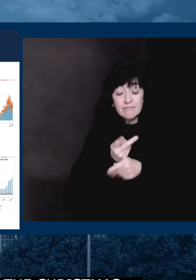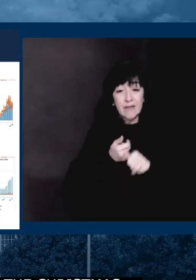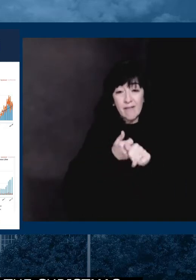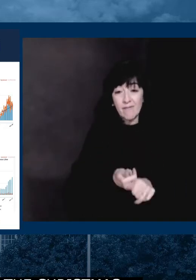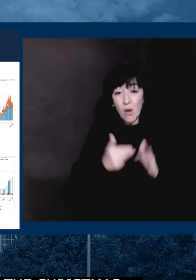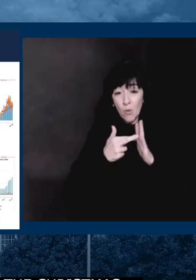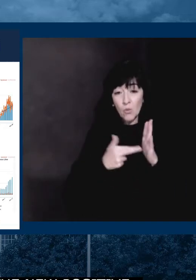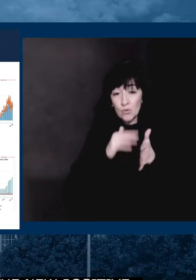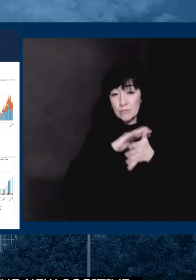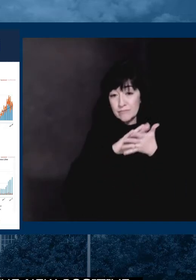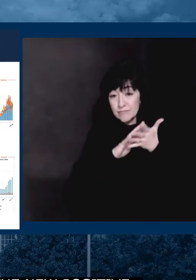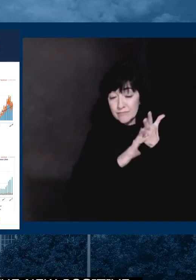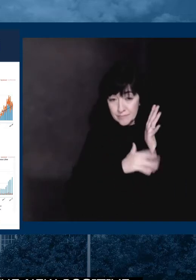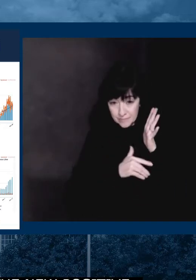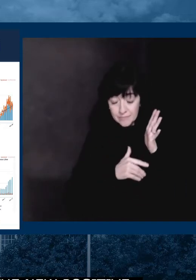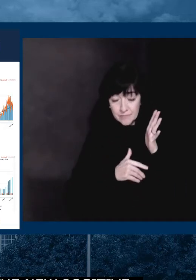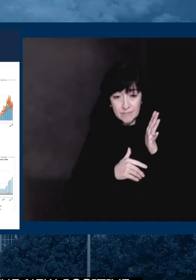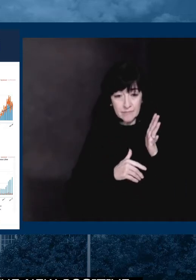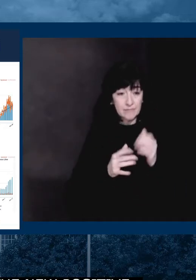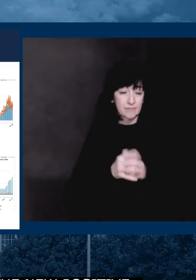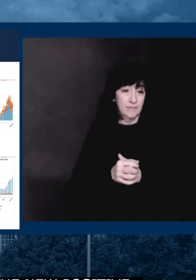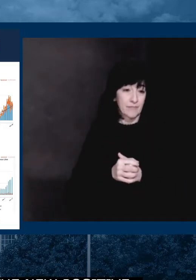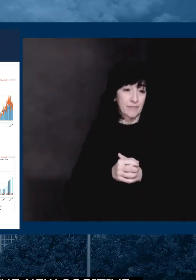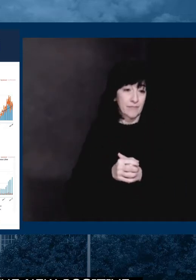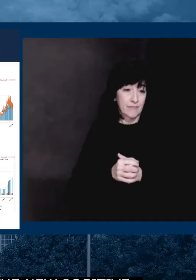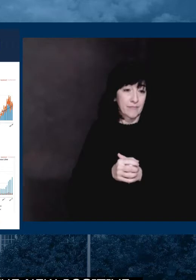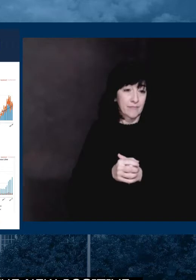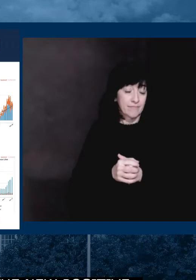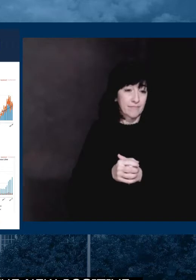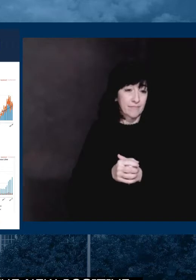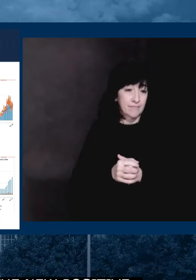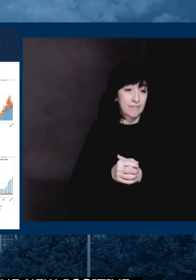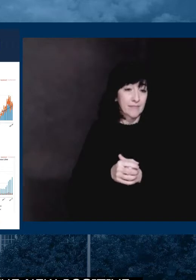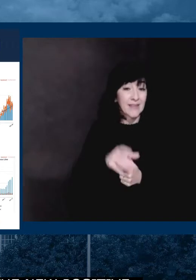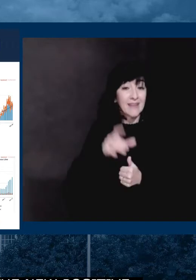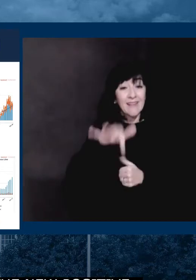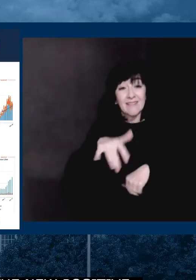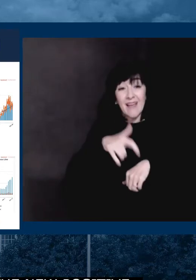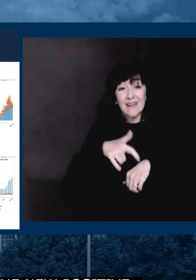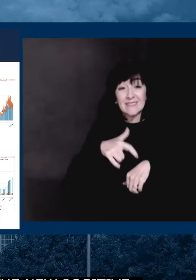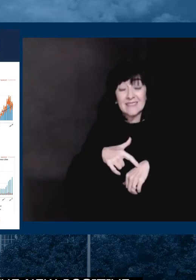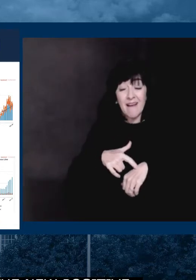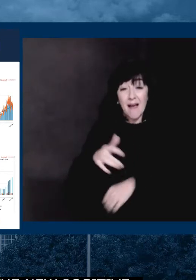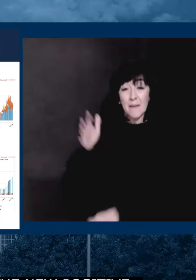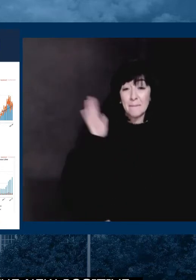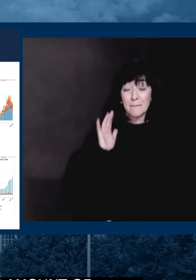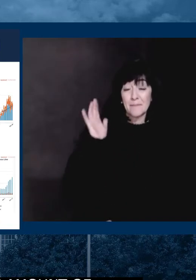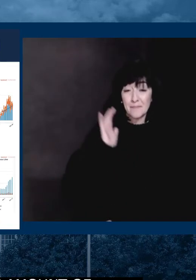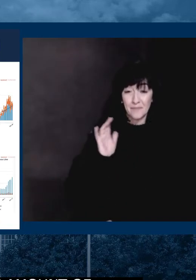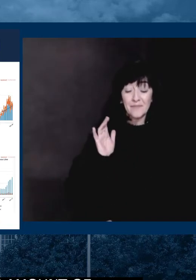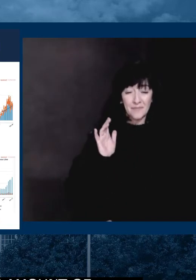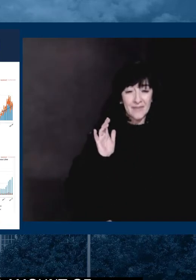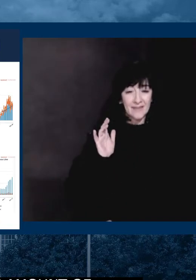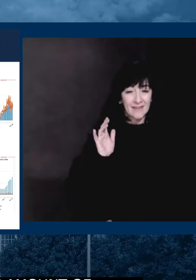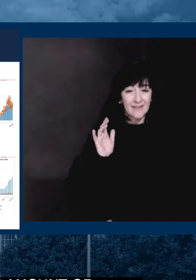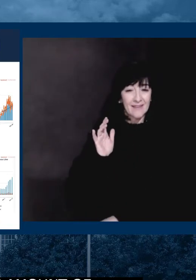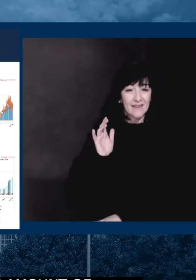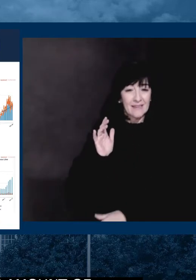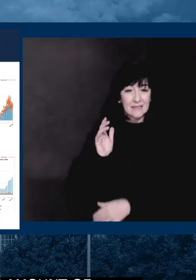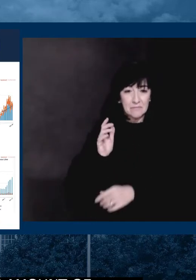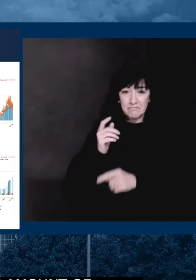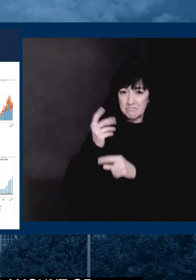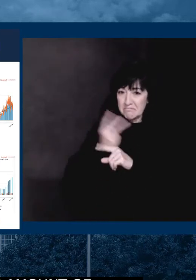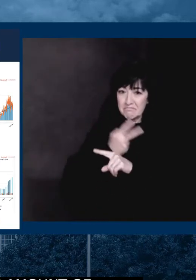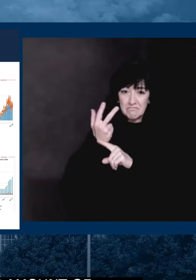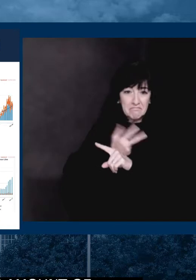of testing that we're doing today, and so likely there was more community spread than this graph shows, but you can see